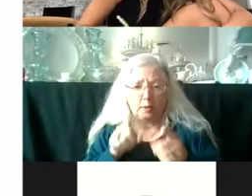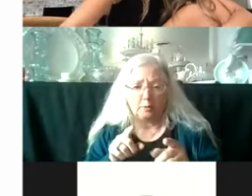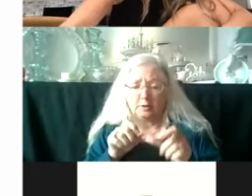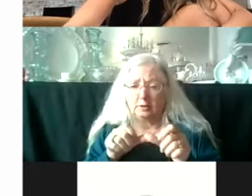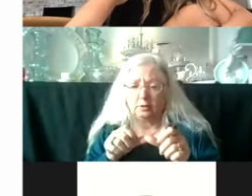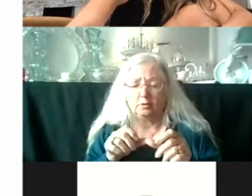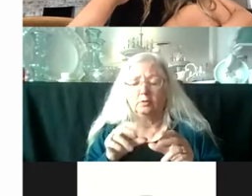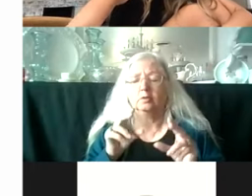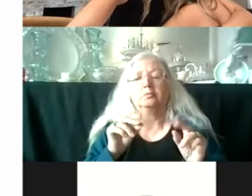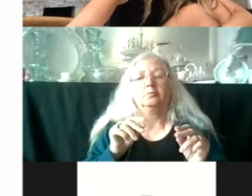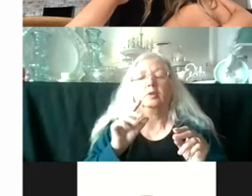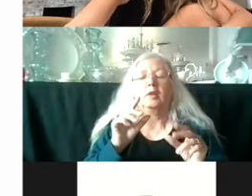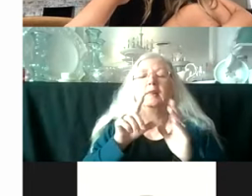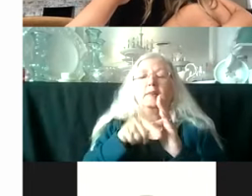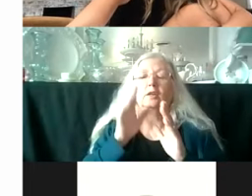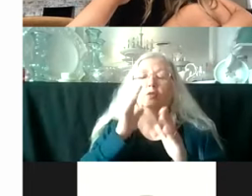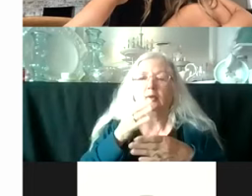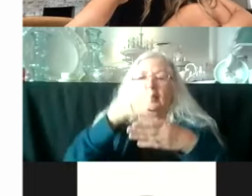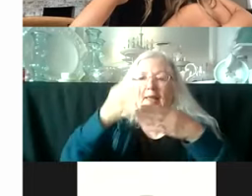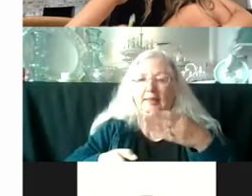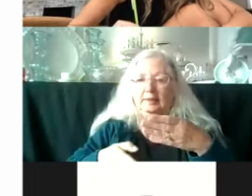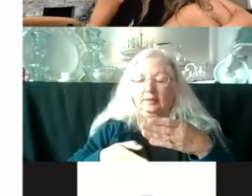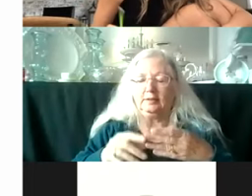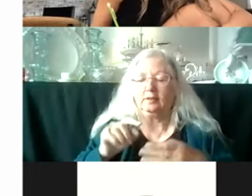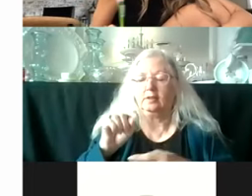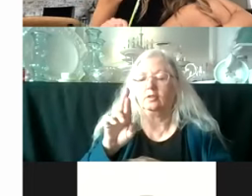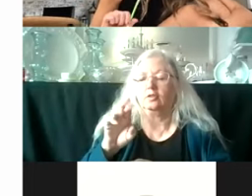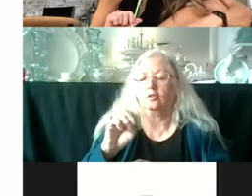No, eventually it's going to reach a termination sequence.